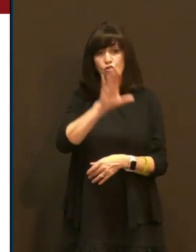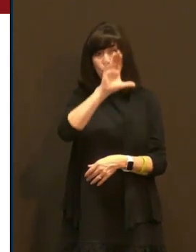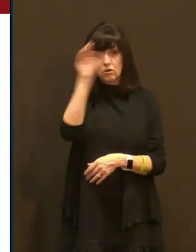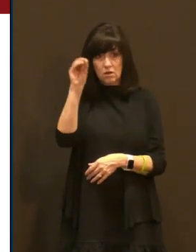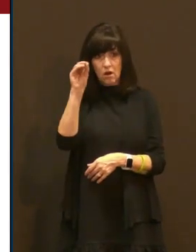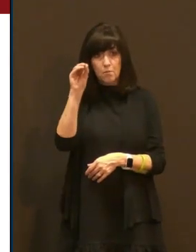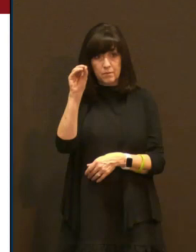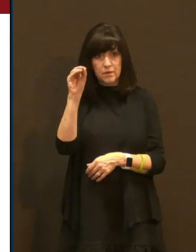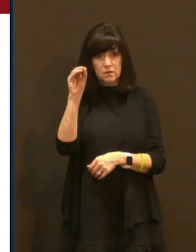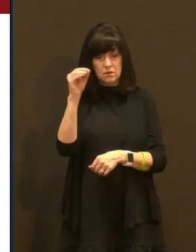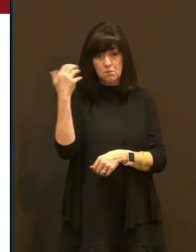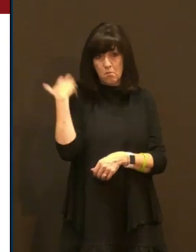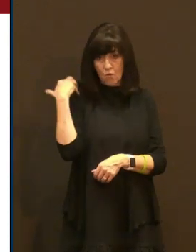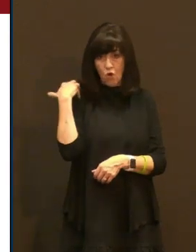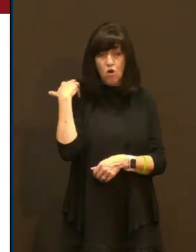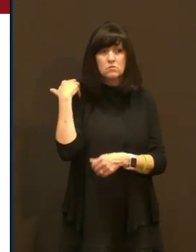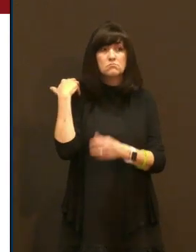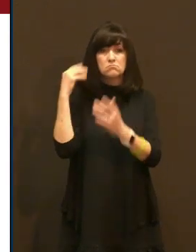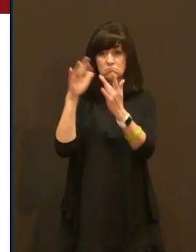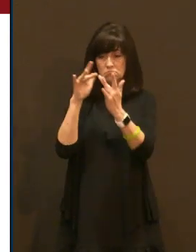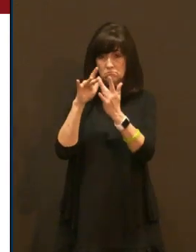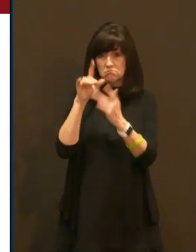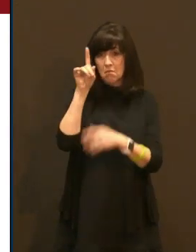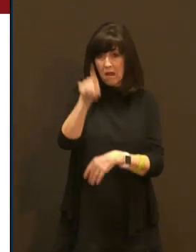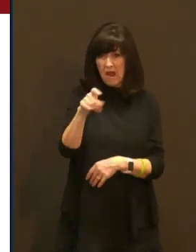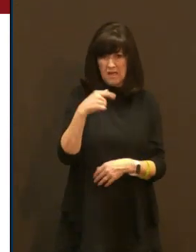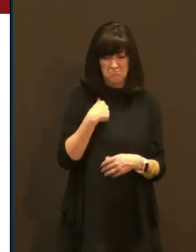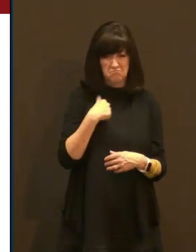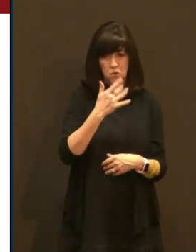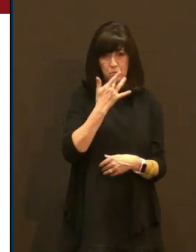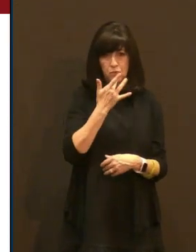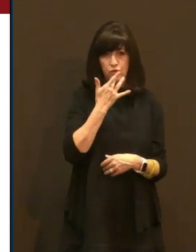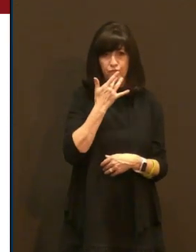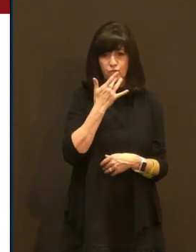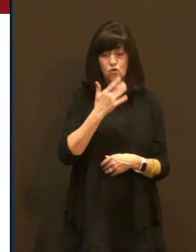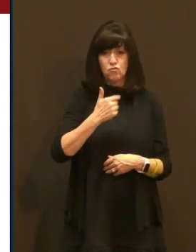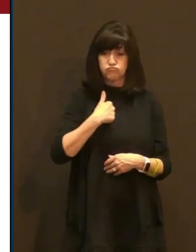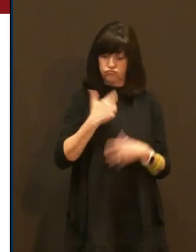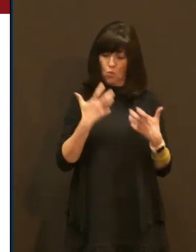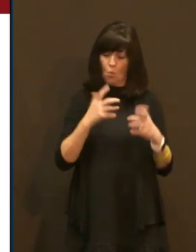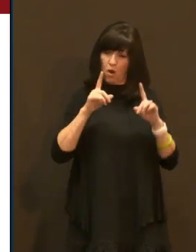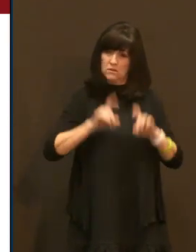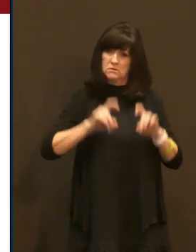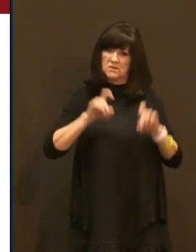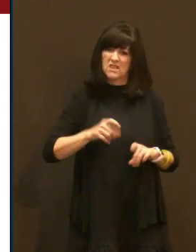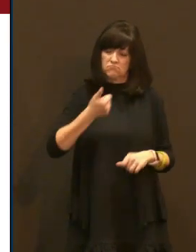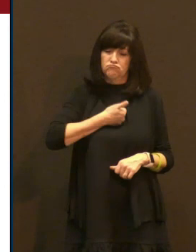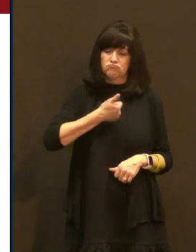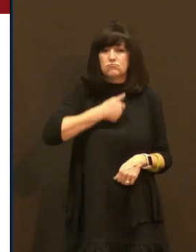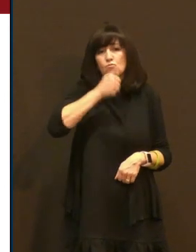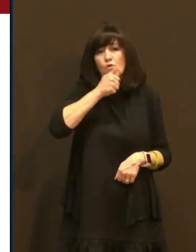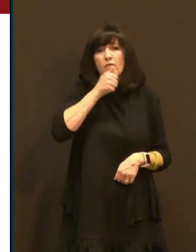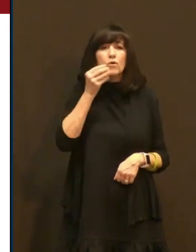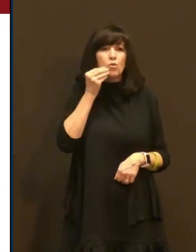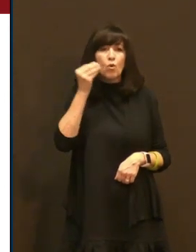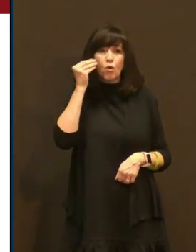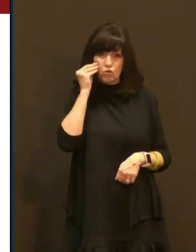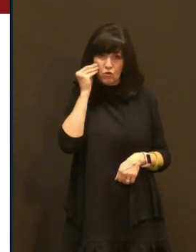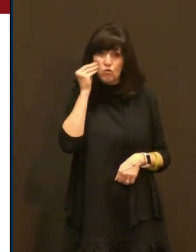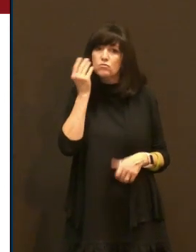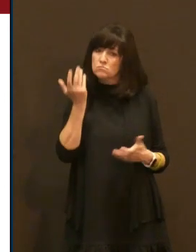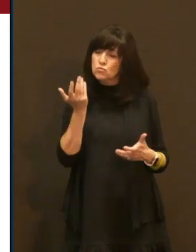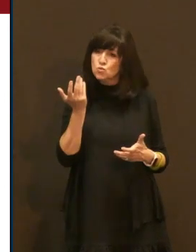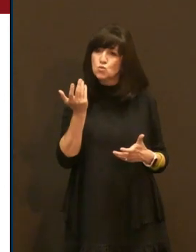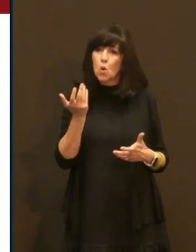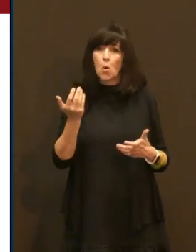and they could ship this back. And we know the technology and the options around testing continues to